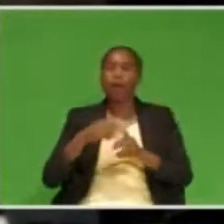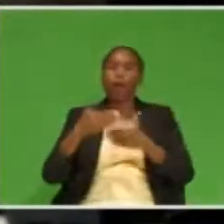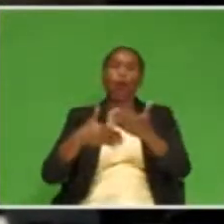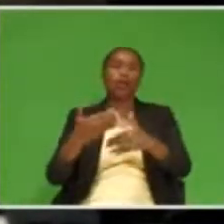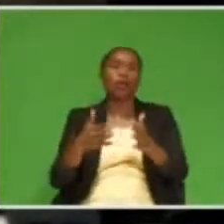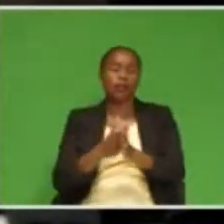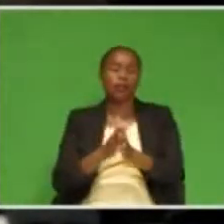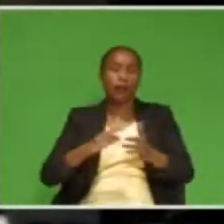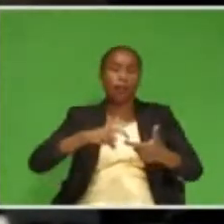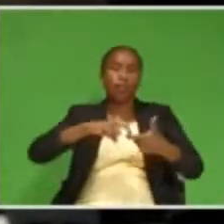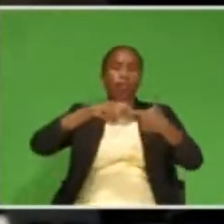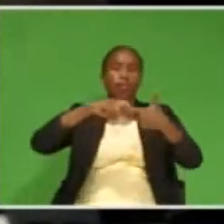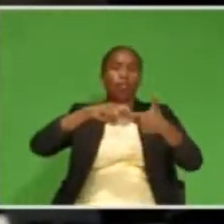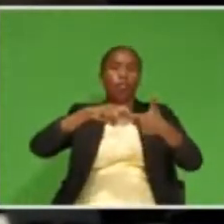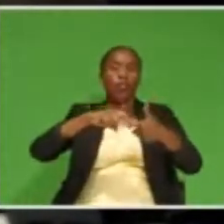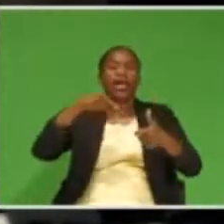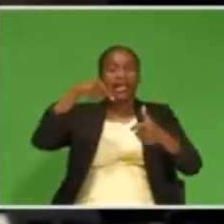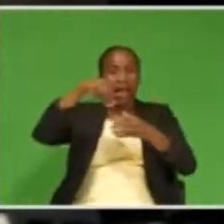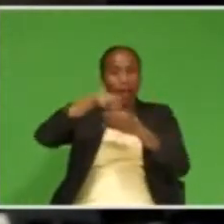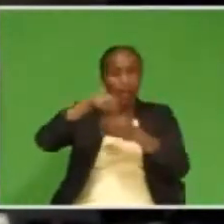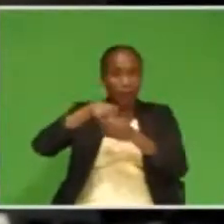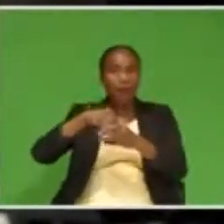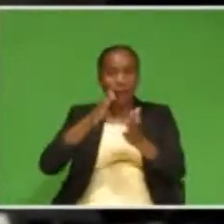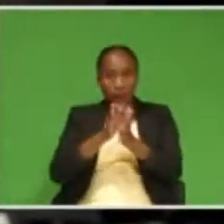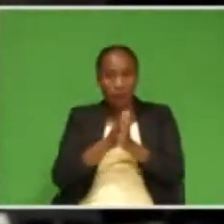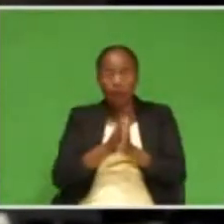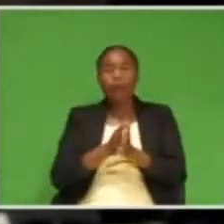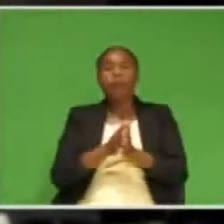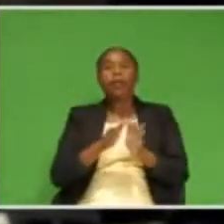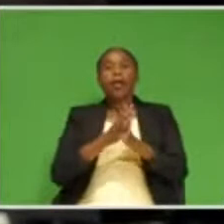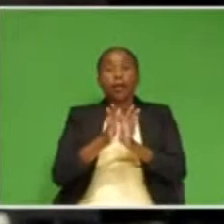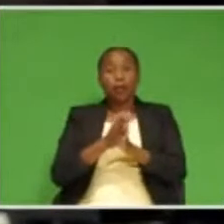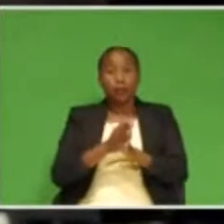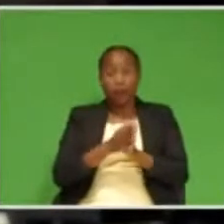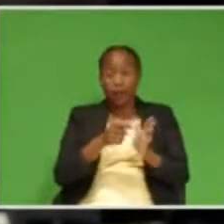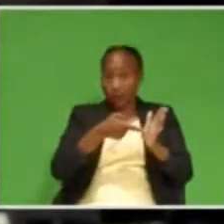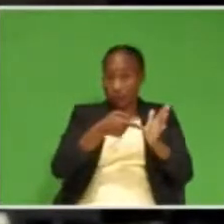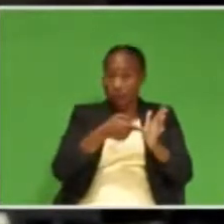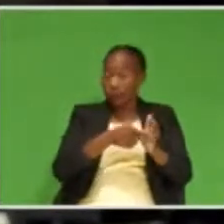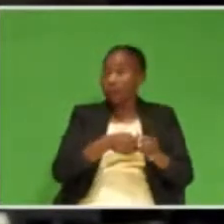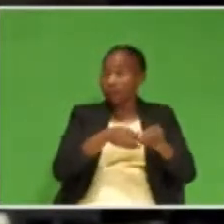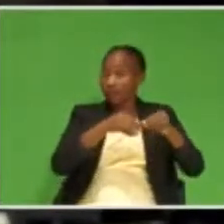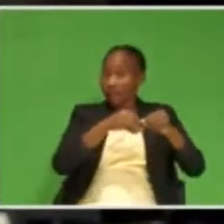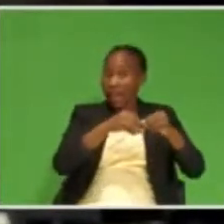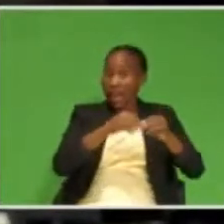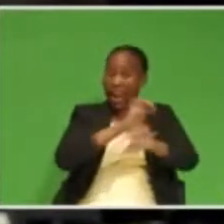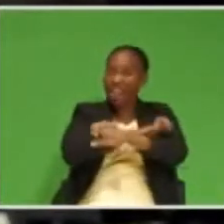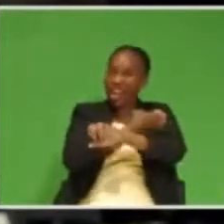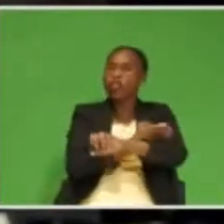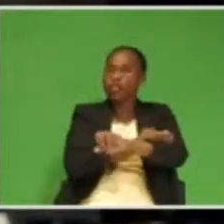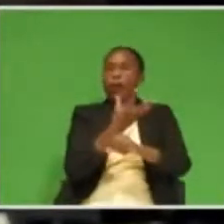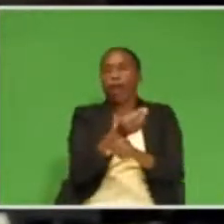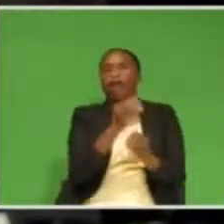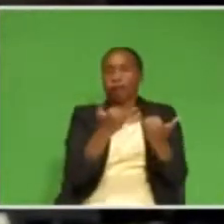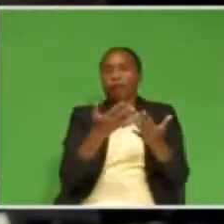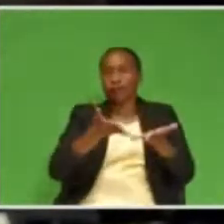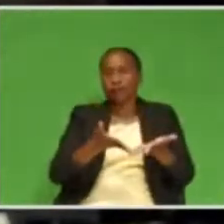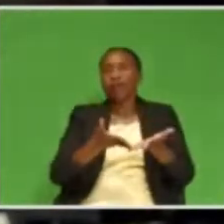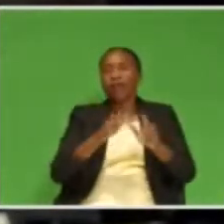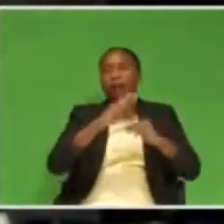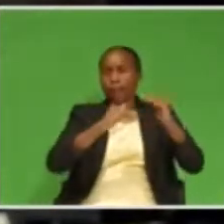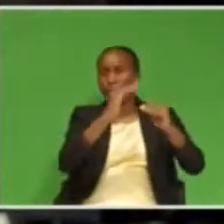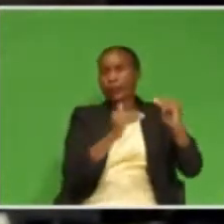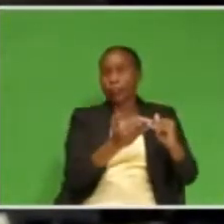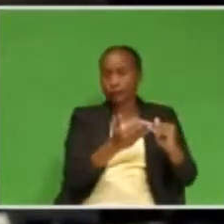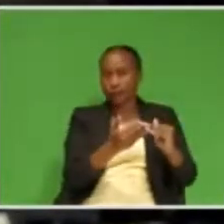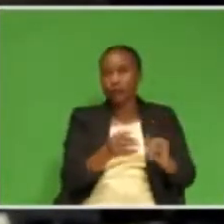are embedded in the architecture that we have regarding energy. In a time of crisis,